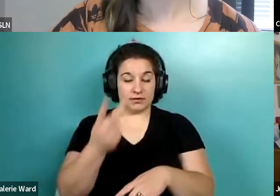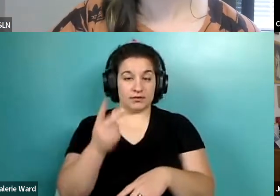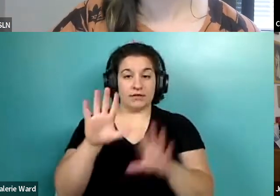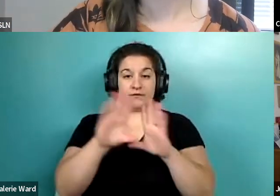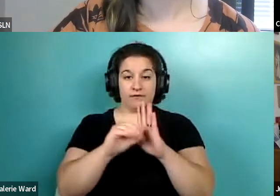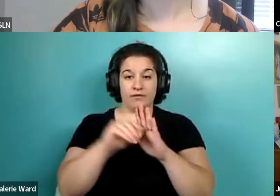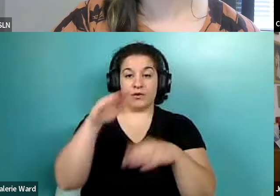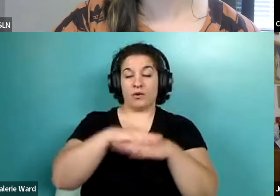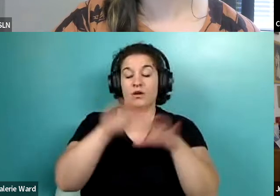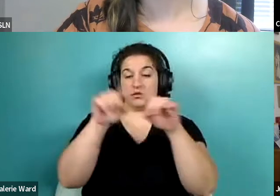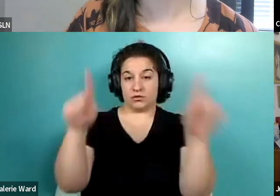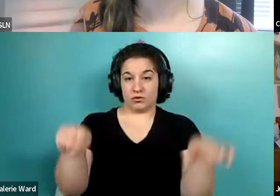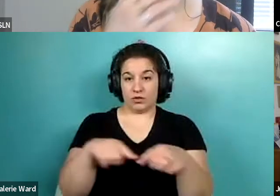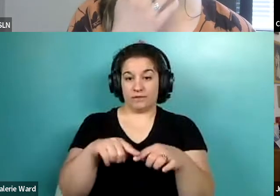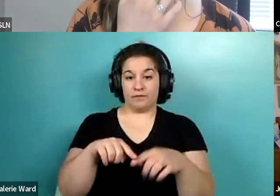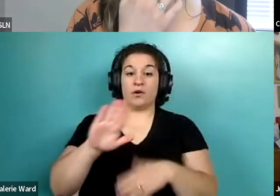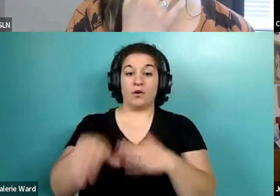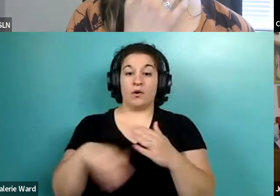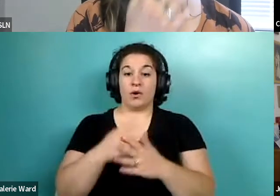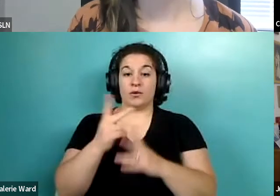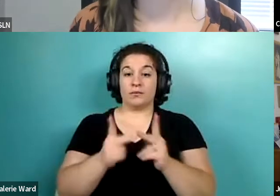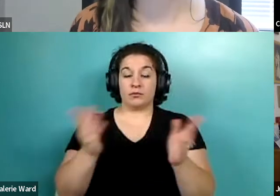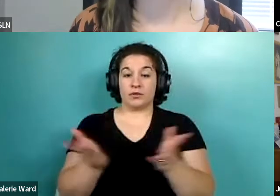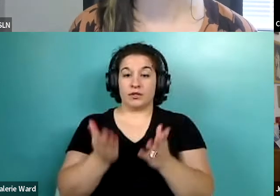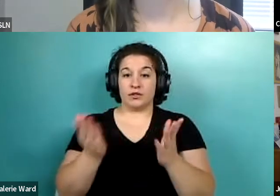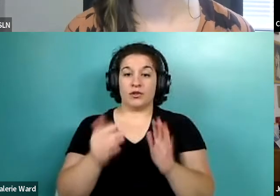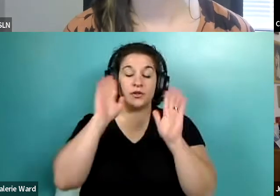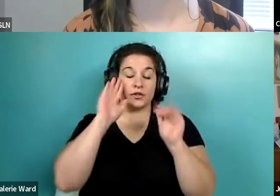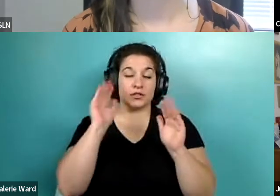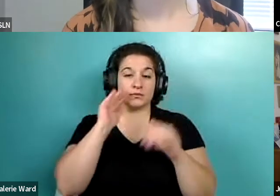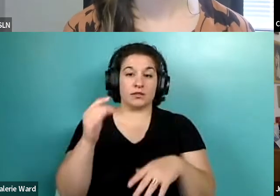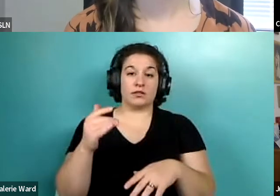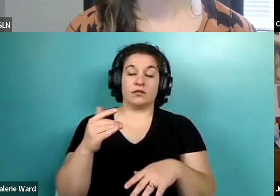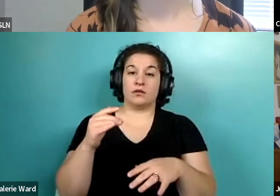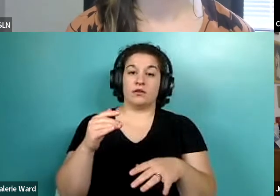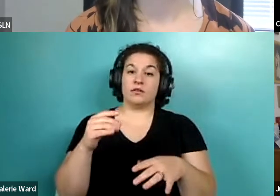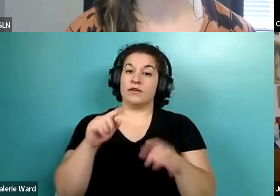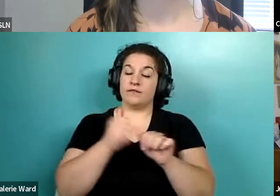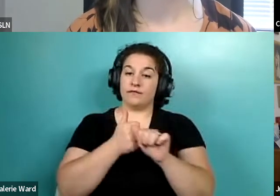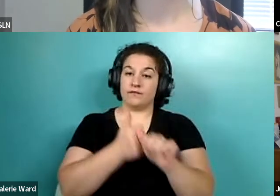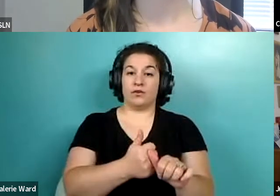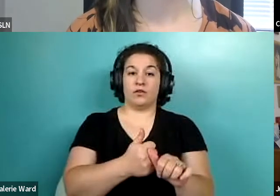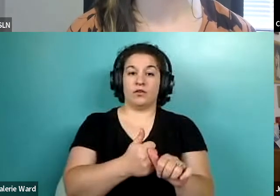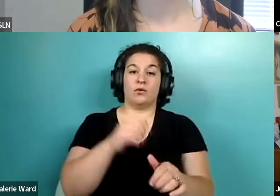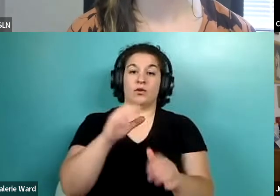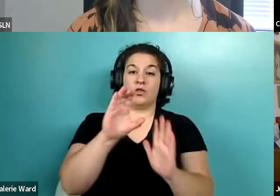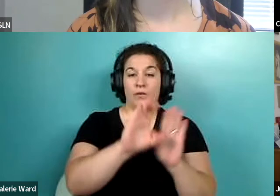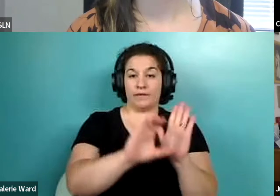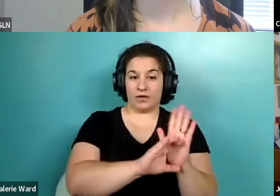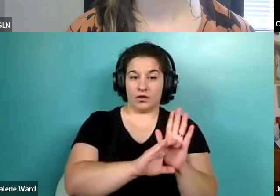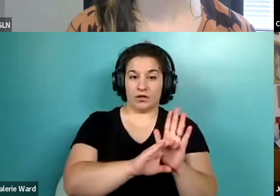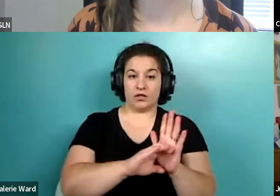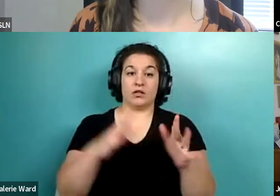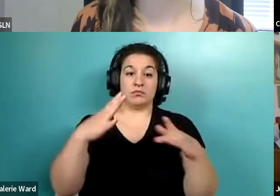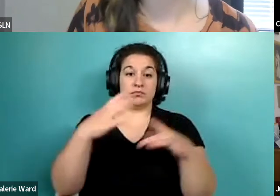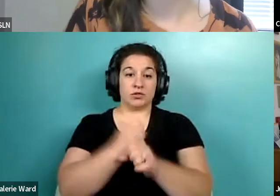to follow the PILLARS Code of Conduct, which is outlined in the conference program. To summarize, please treat all staff, event attendees, and